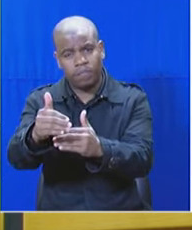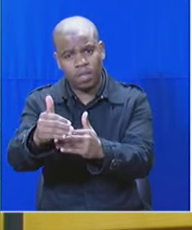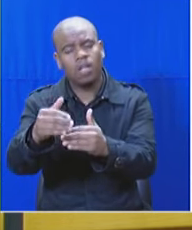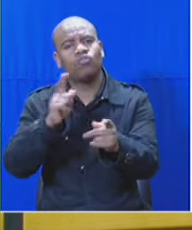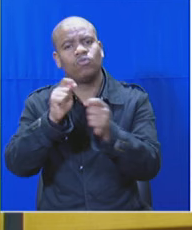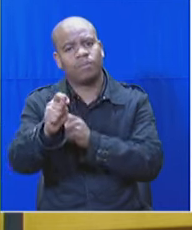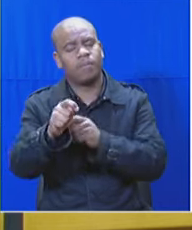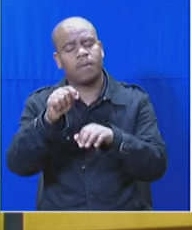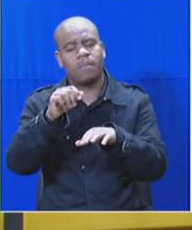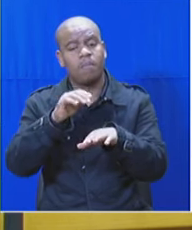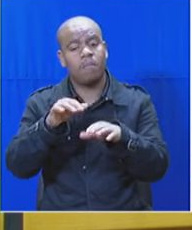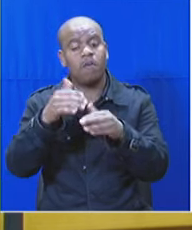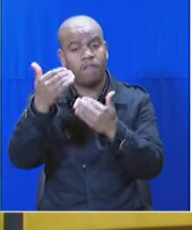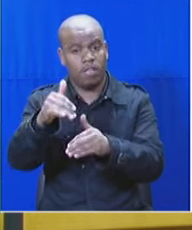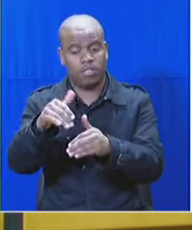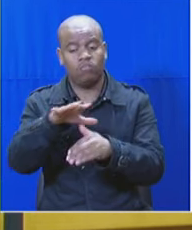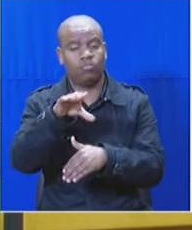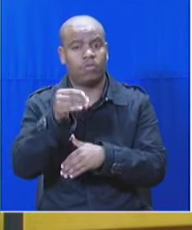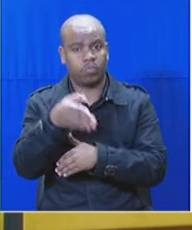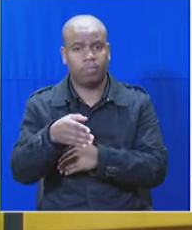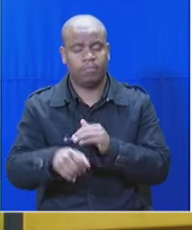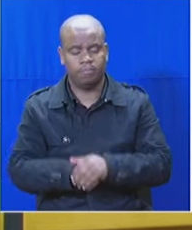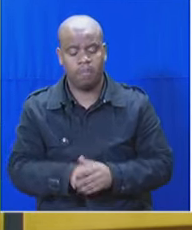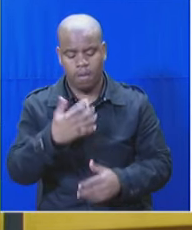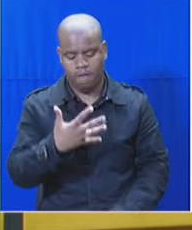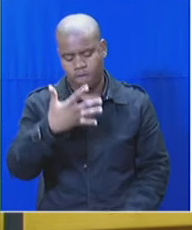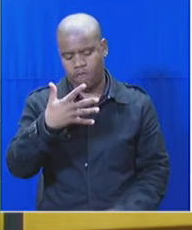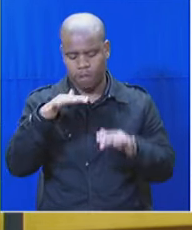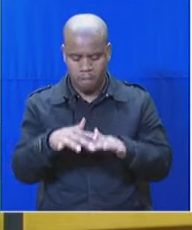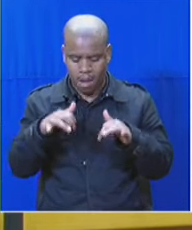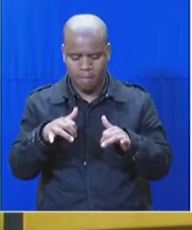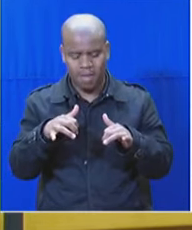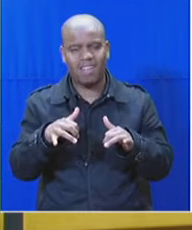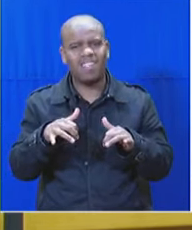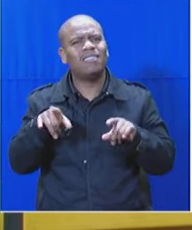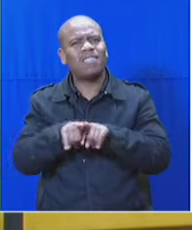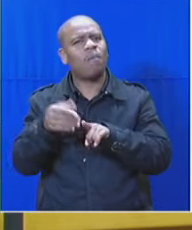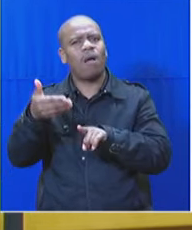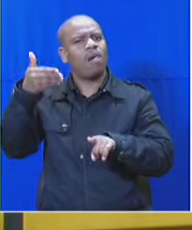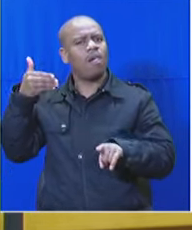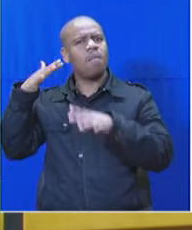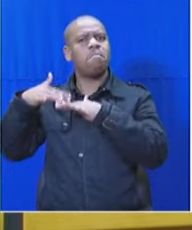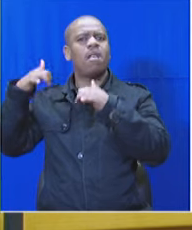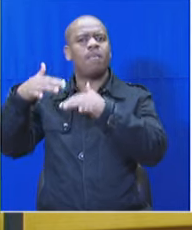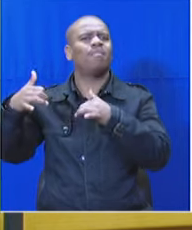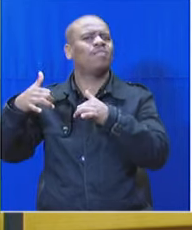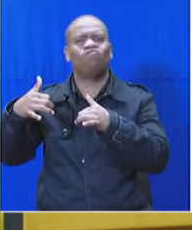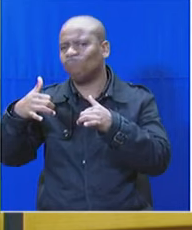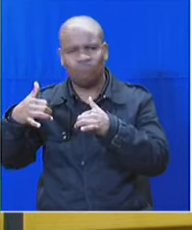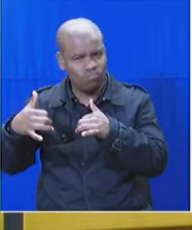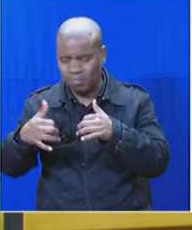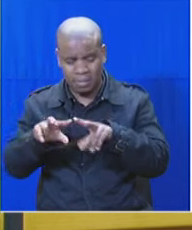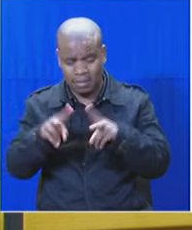The Honorable House Chair, the 5th Parliament will never be like any other parliament before it, particularly due to